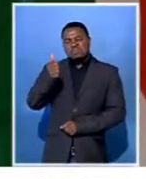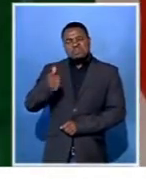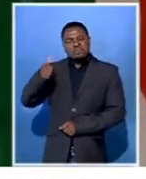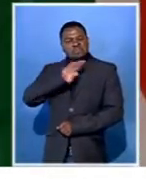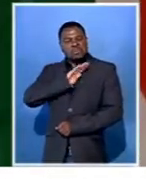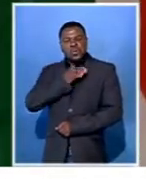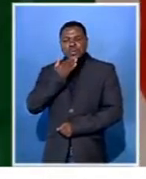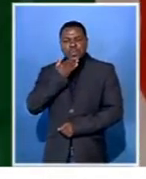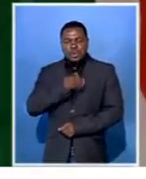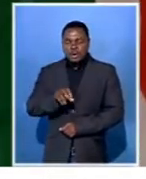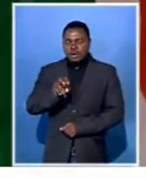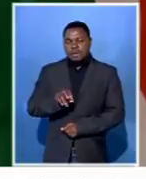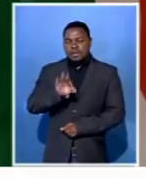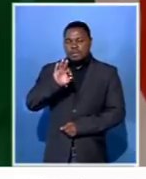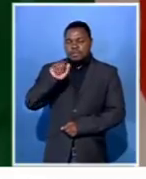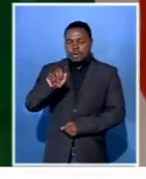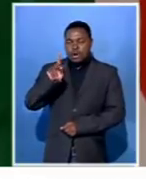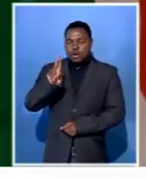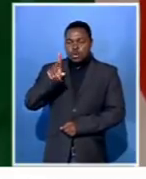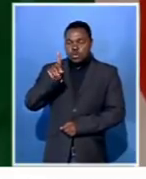Master Warrant Officer Fakude,